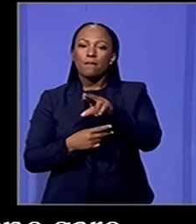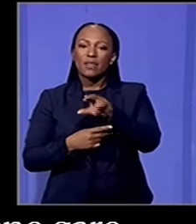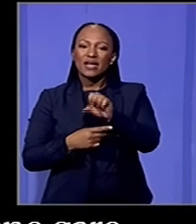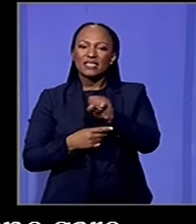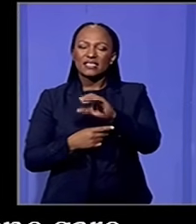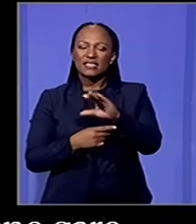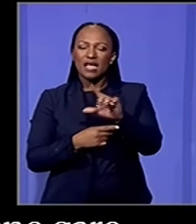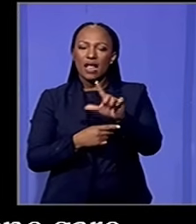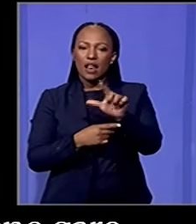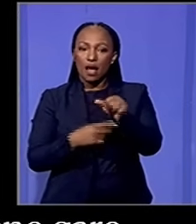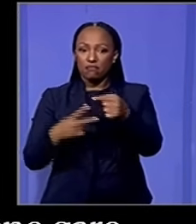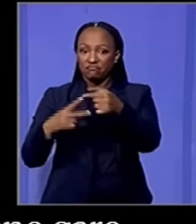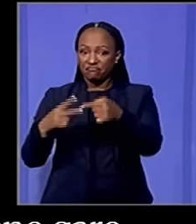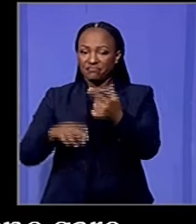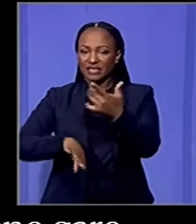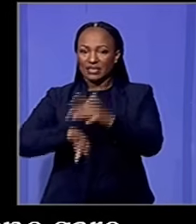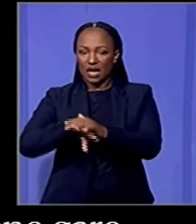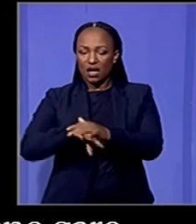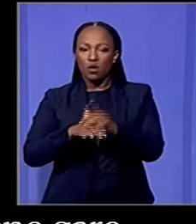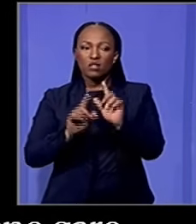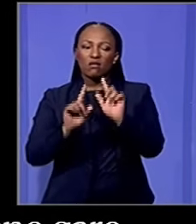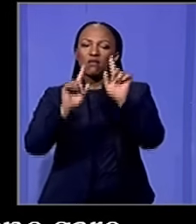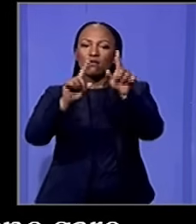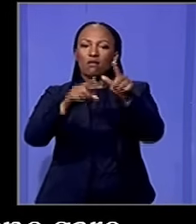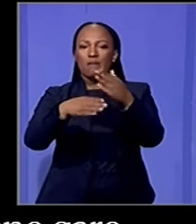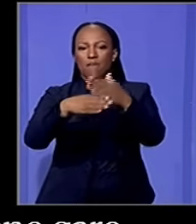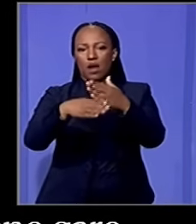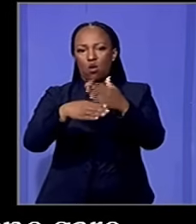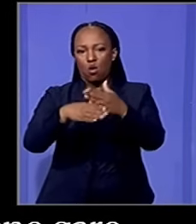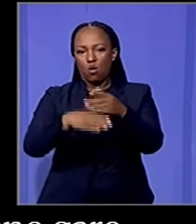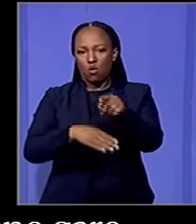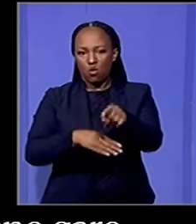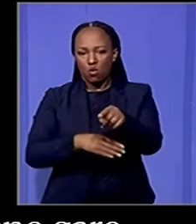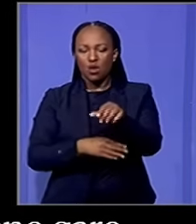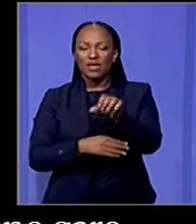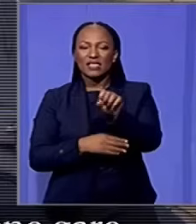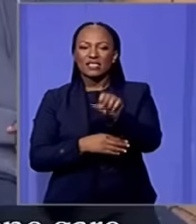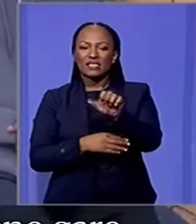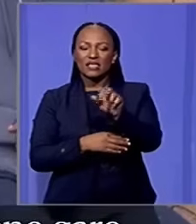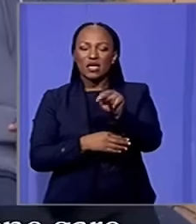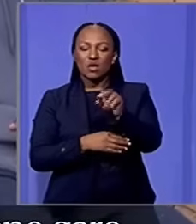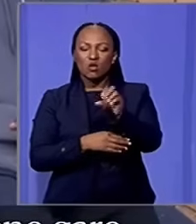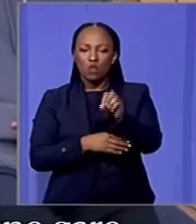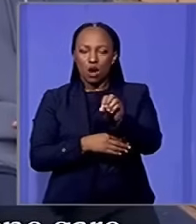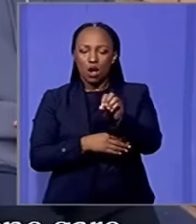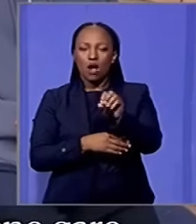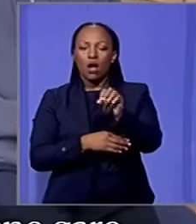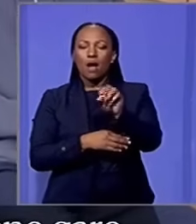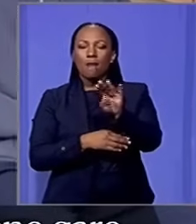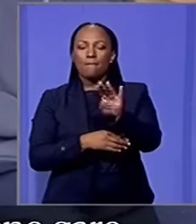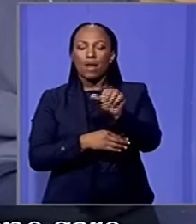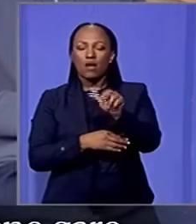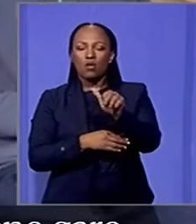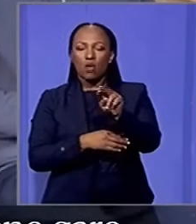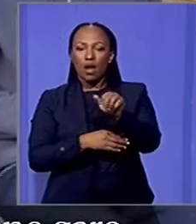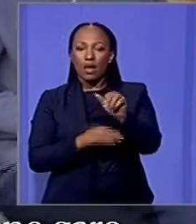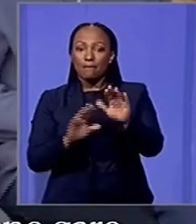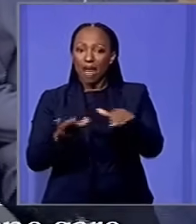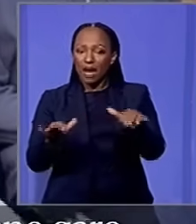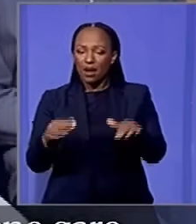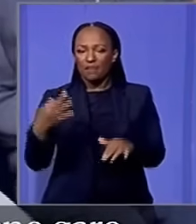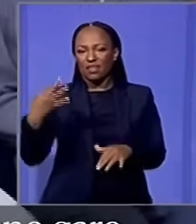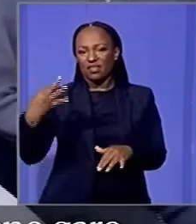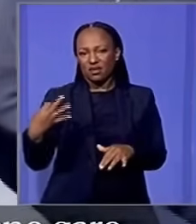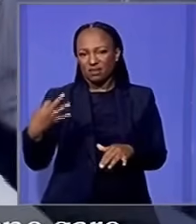bona kotsing nakong ya ge ba lebile mošomong ka tikologong ya Senwa Barwana. Bona ba tlogela bana ba bararo ba lelapa ba re ba sa